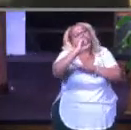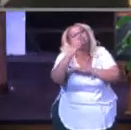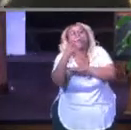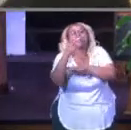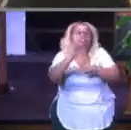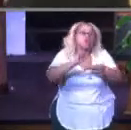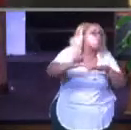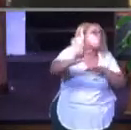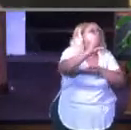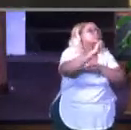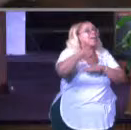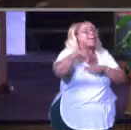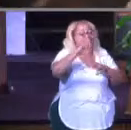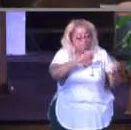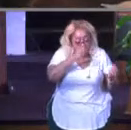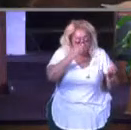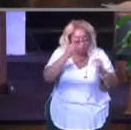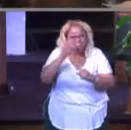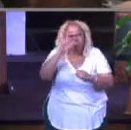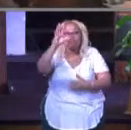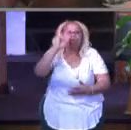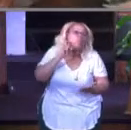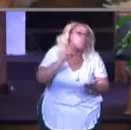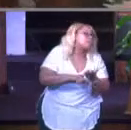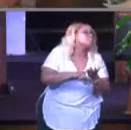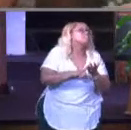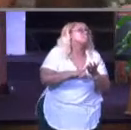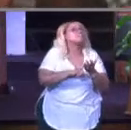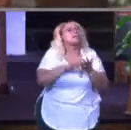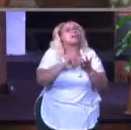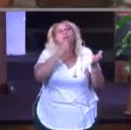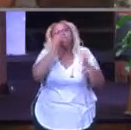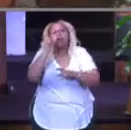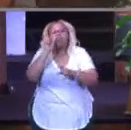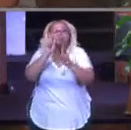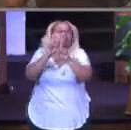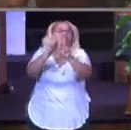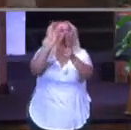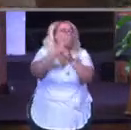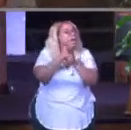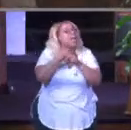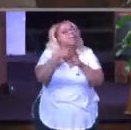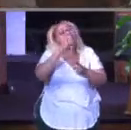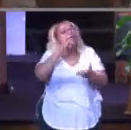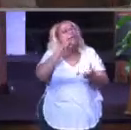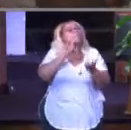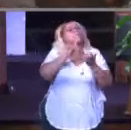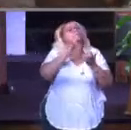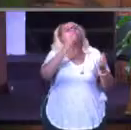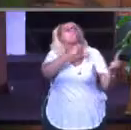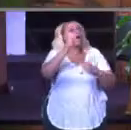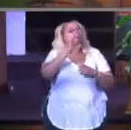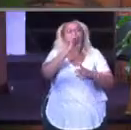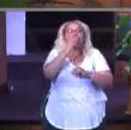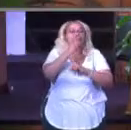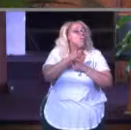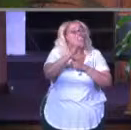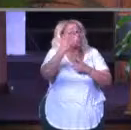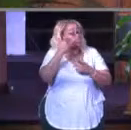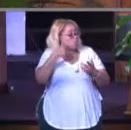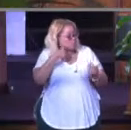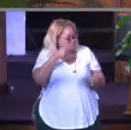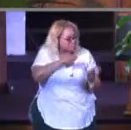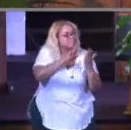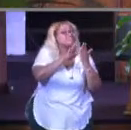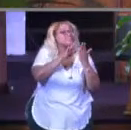fresh anointing. I need power to be your witness. I need power to walk right. I need power to talk right. You know what